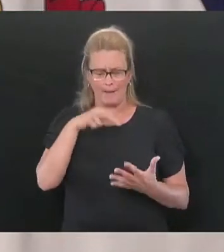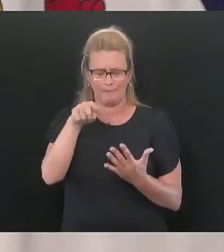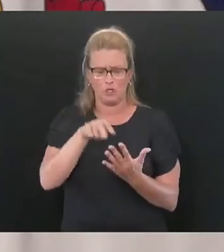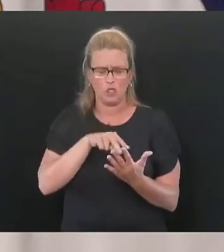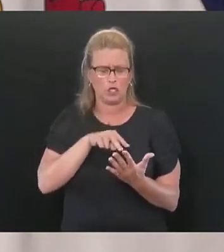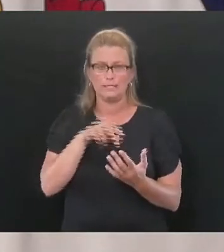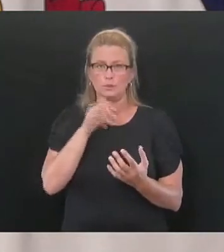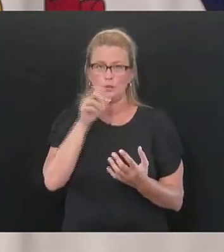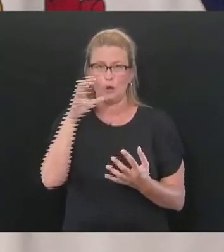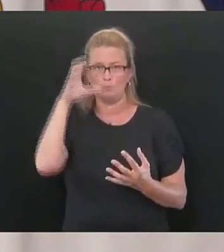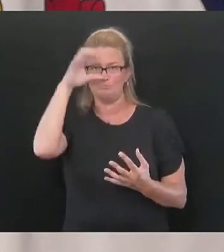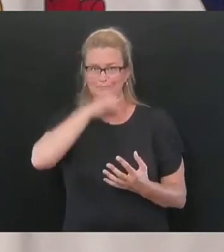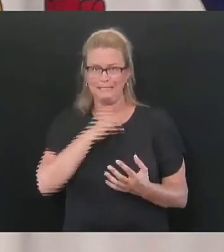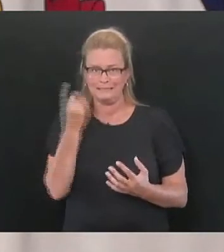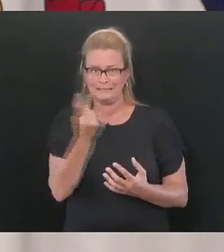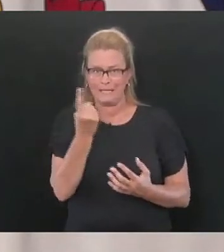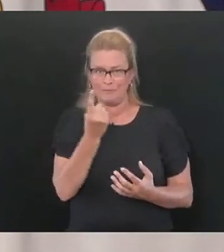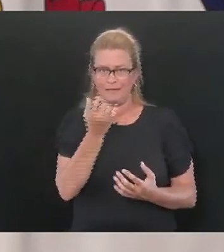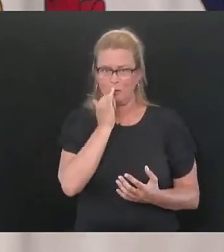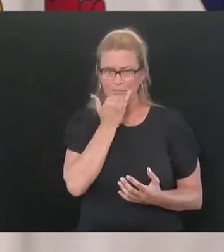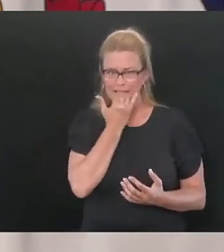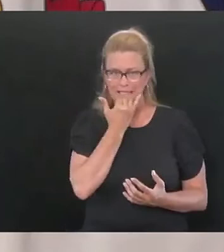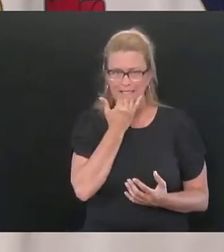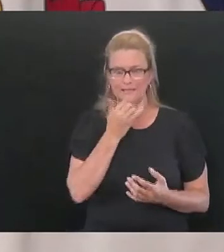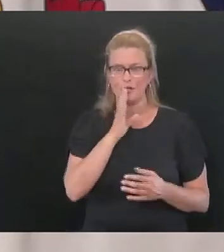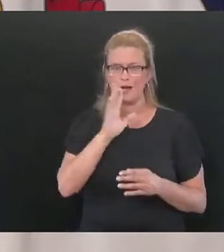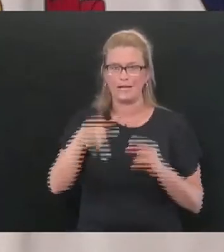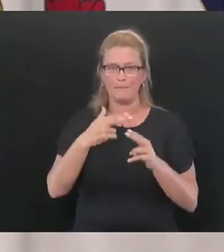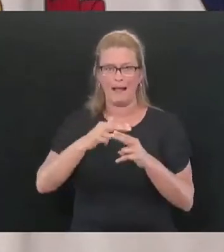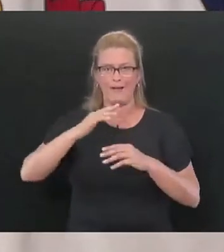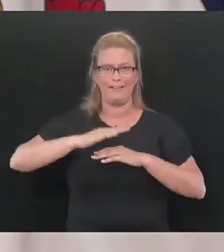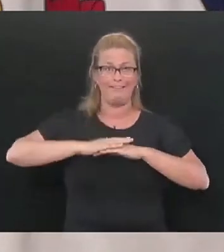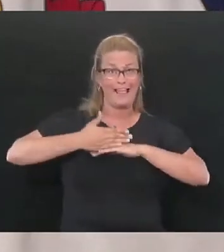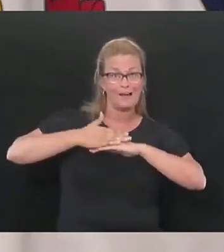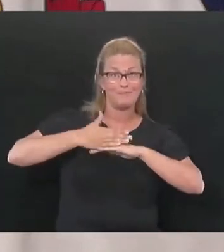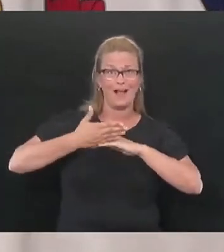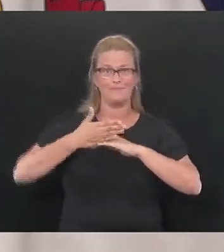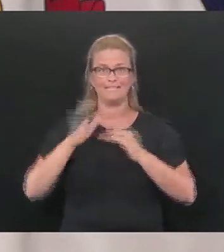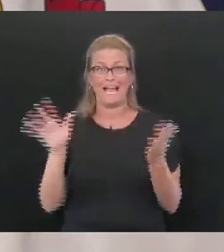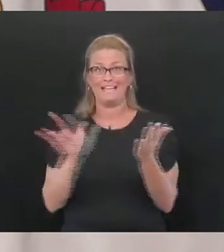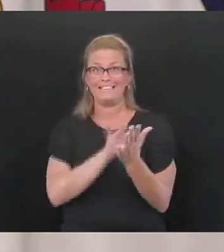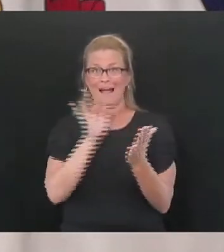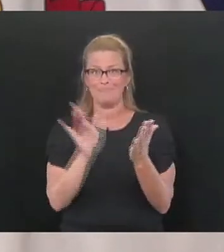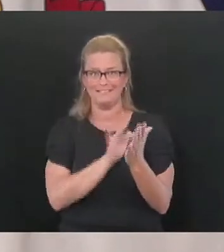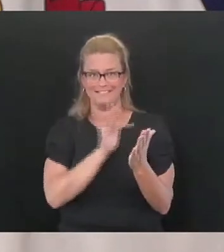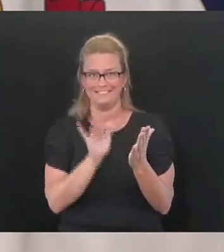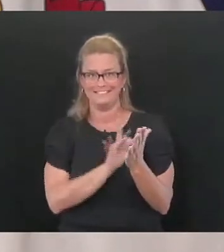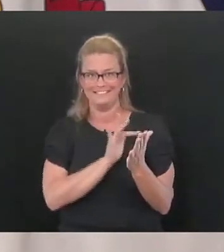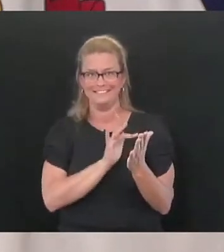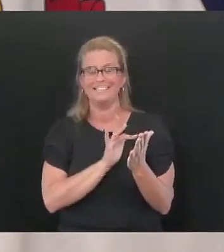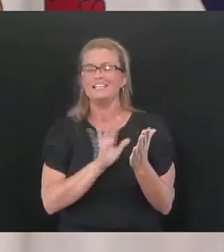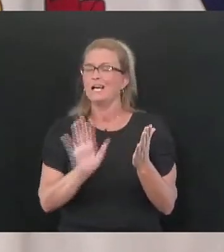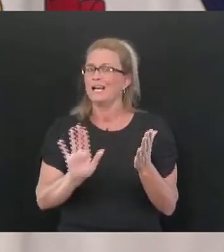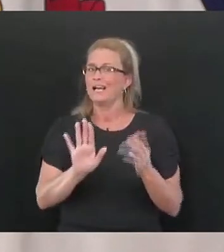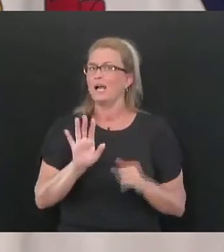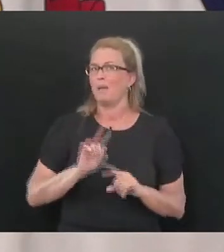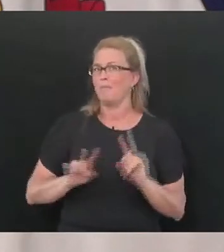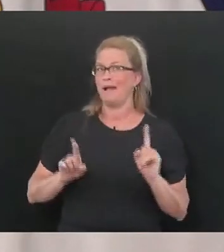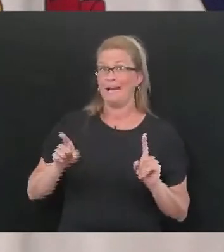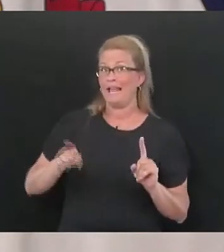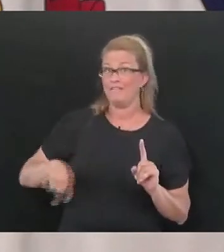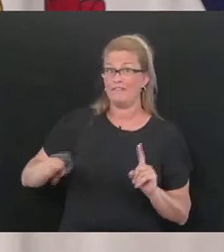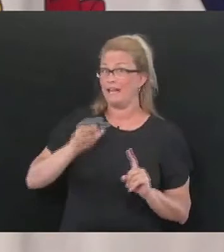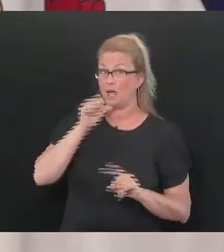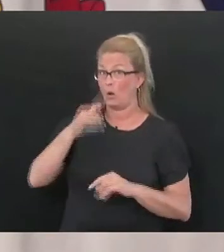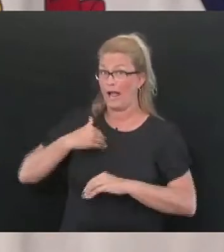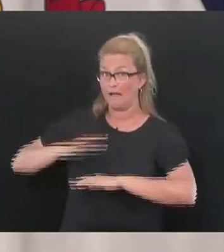not misspeak about laptops and tablets, but if they don't have a